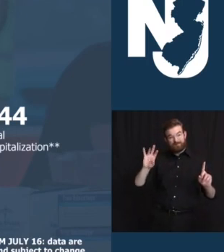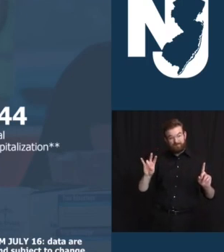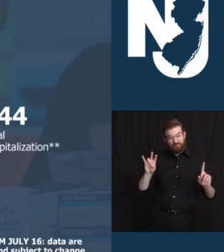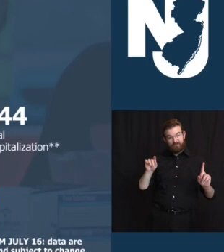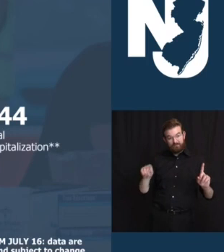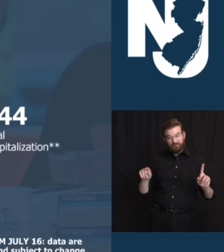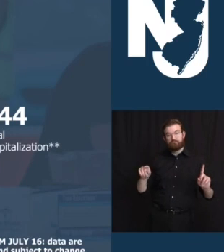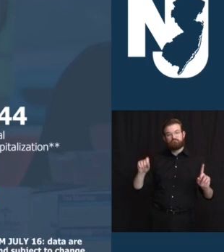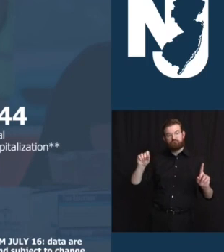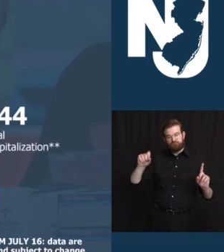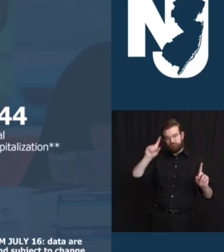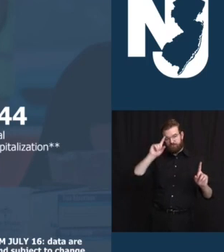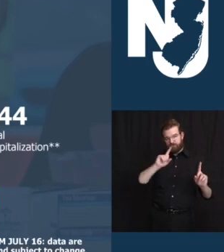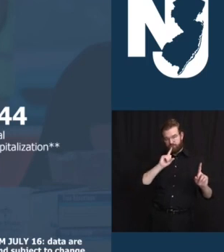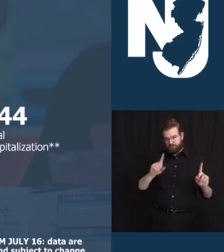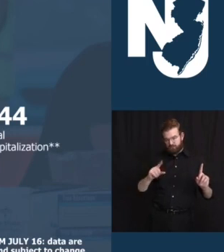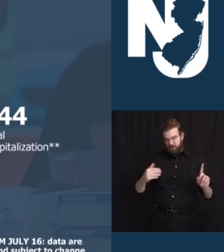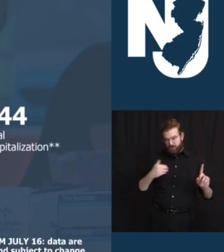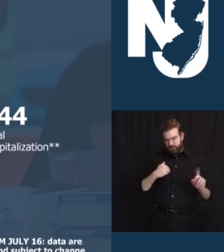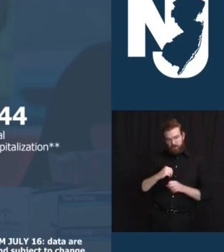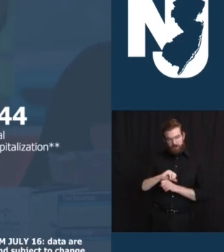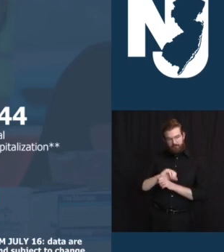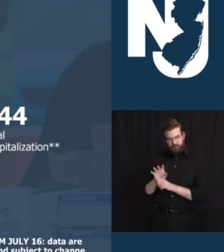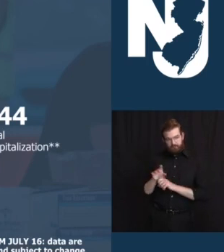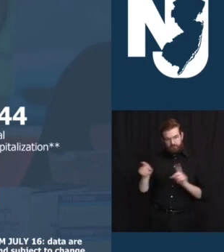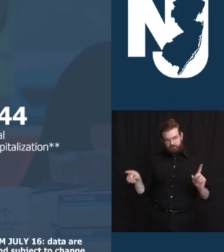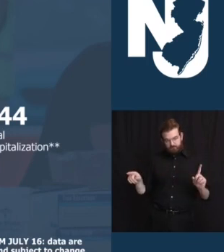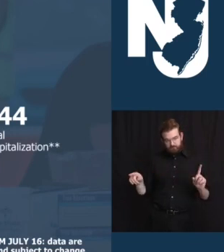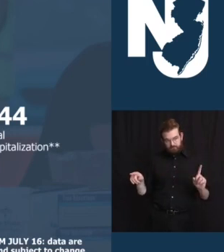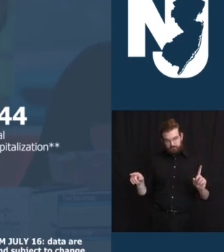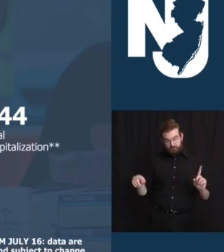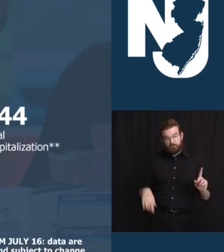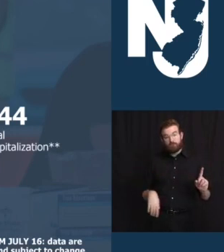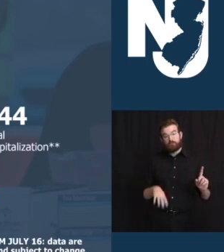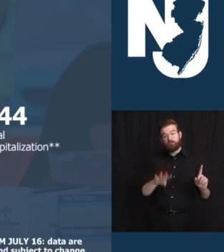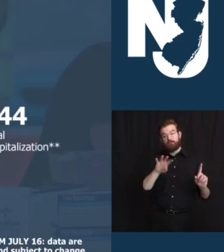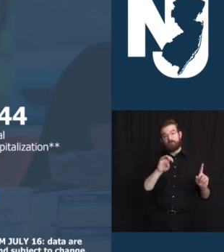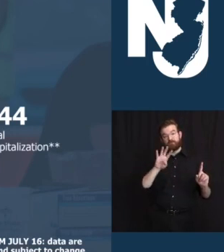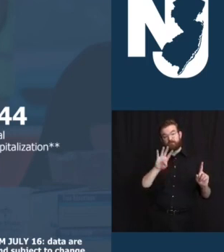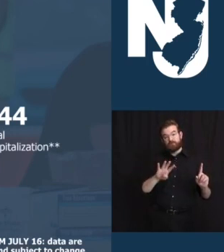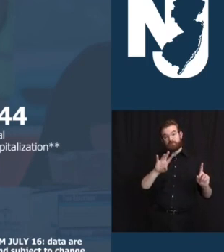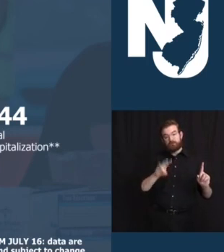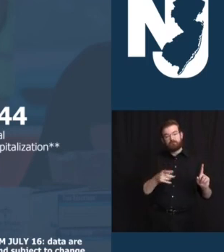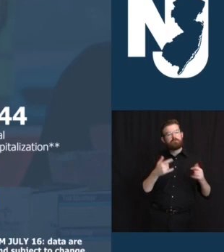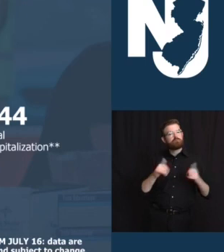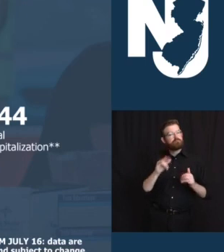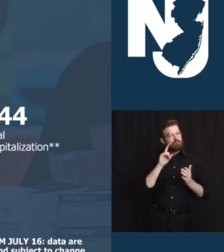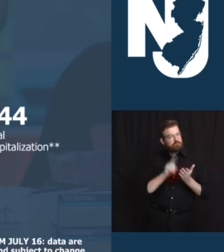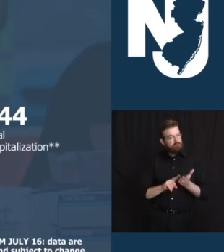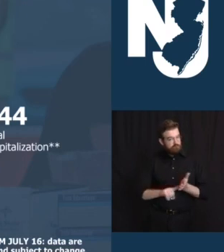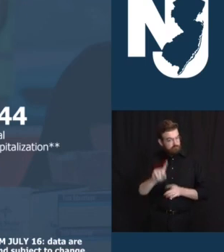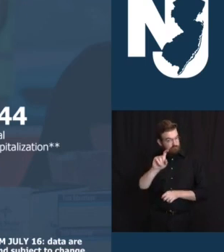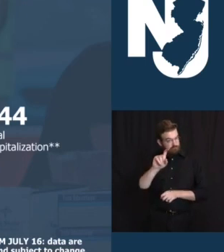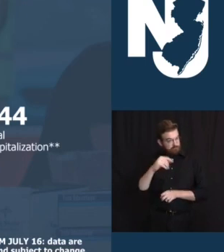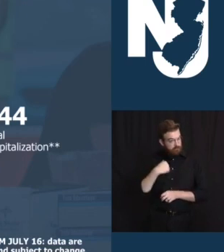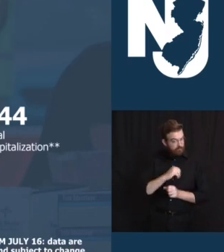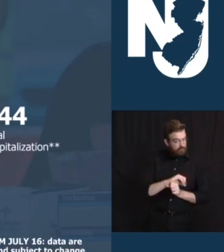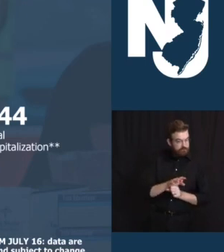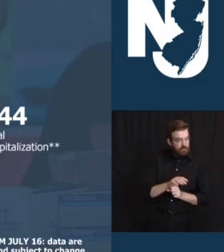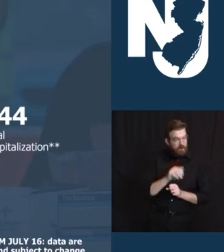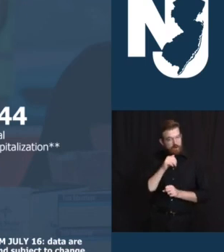and 447 are listed as persons under investigation pending, as we mentioned, test